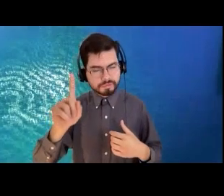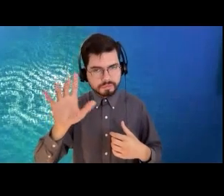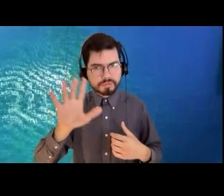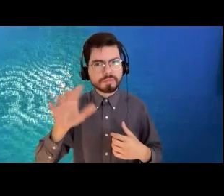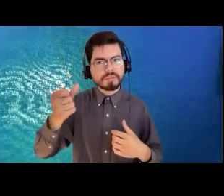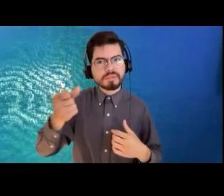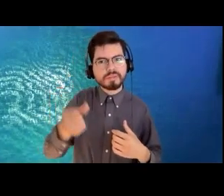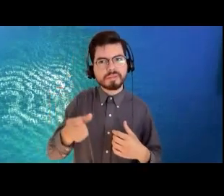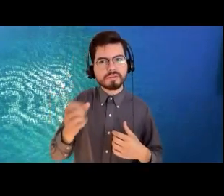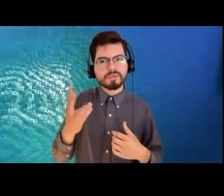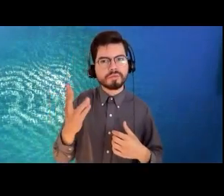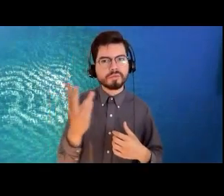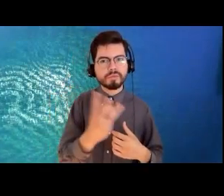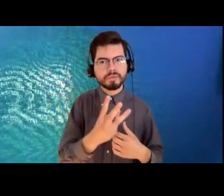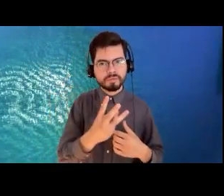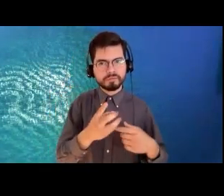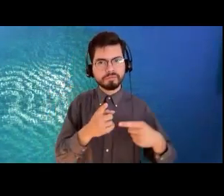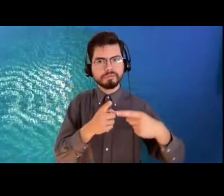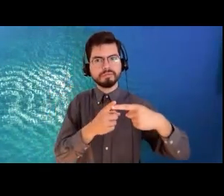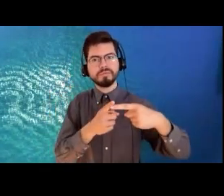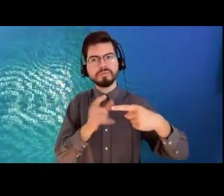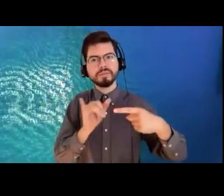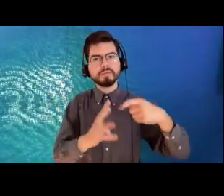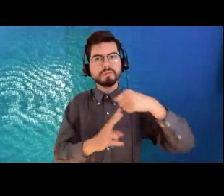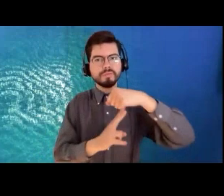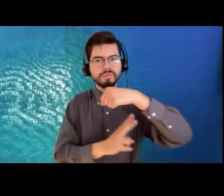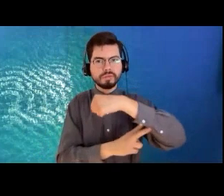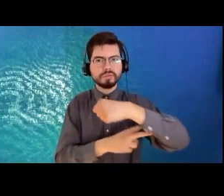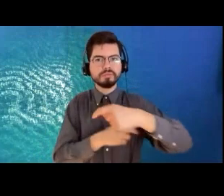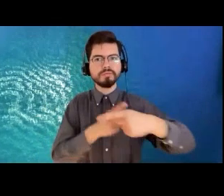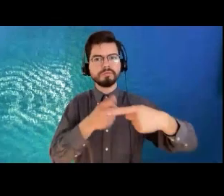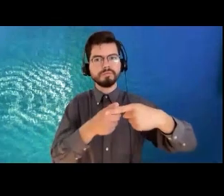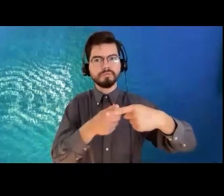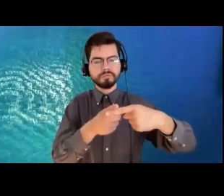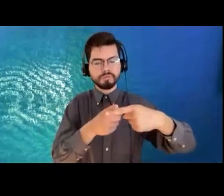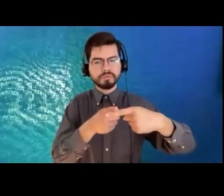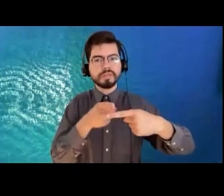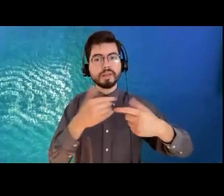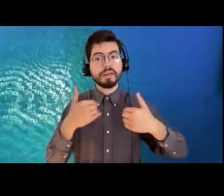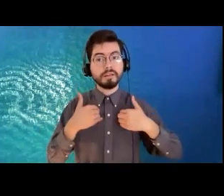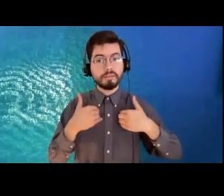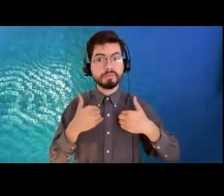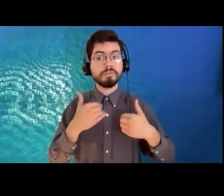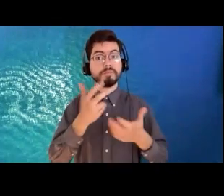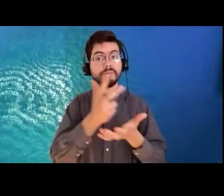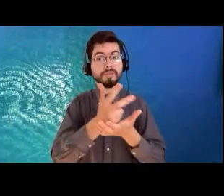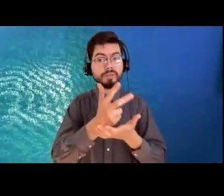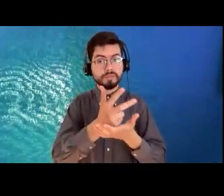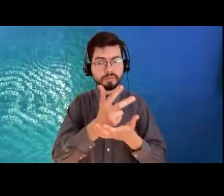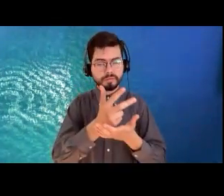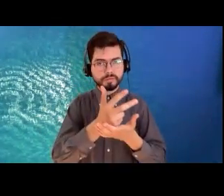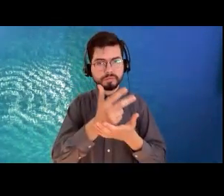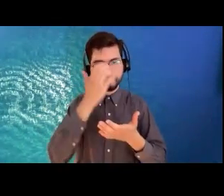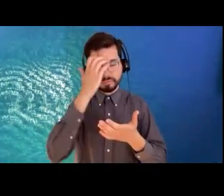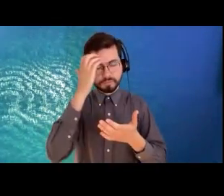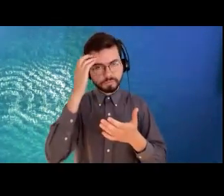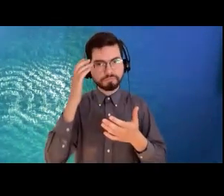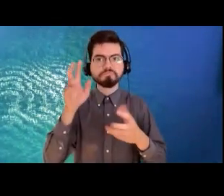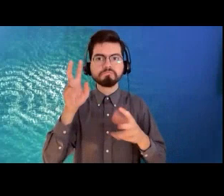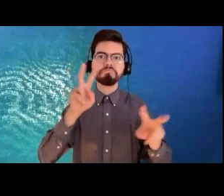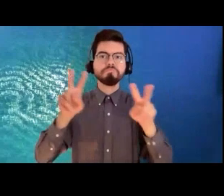southwest corner of the bridge. We'll have a little trail developed there, some parking, a nice little accessible viewpoint looking up the Yellowstone